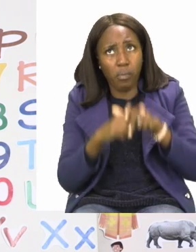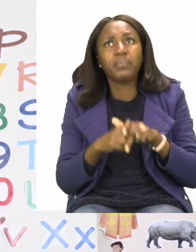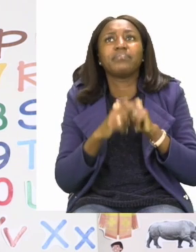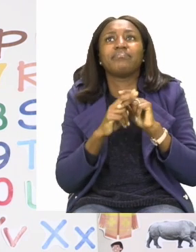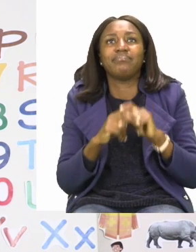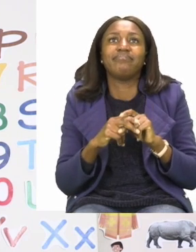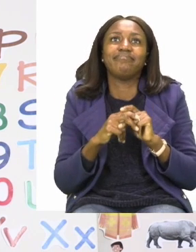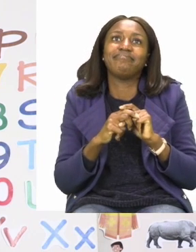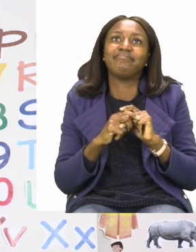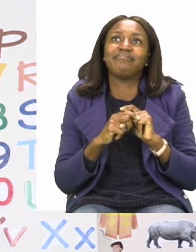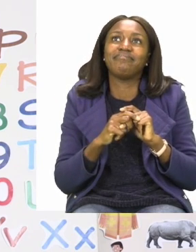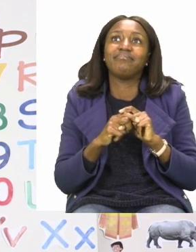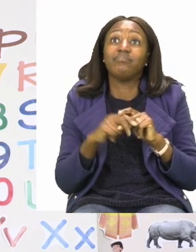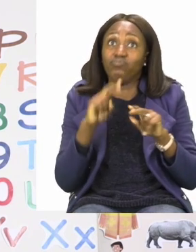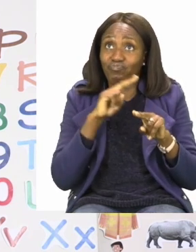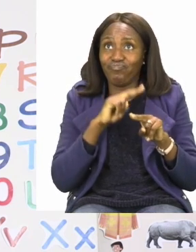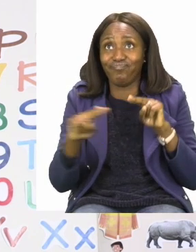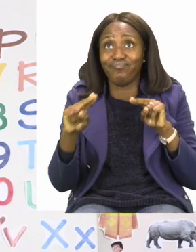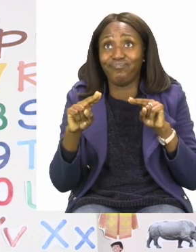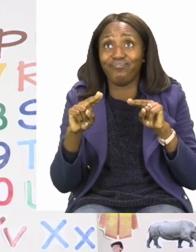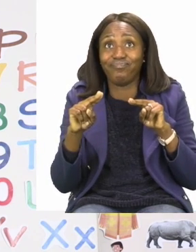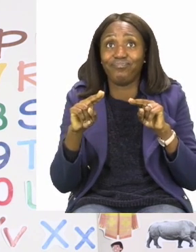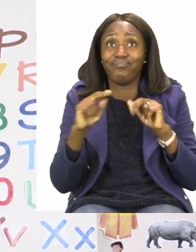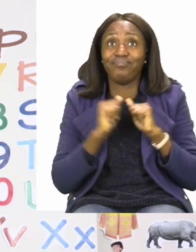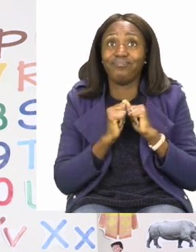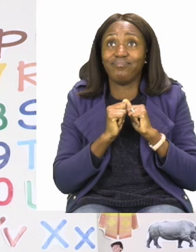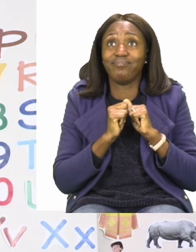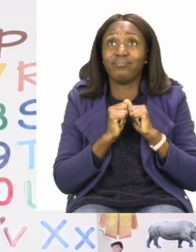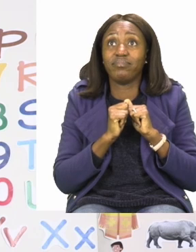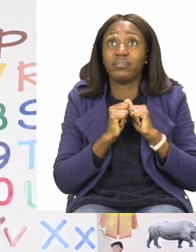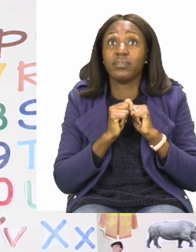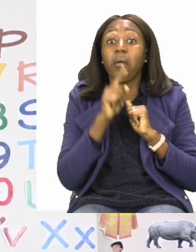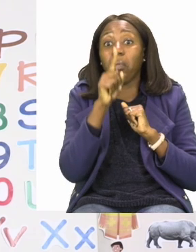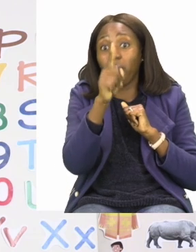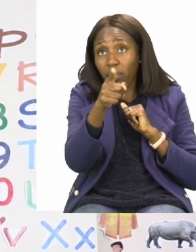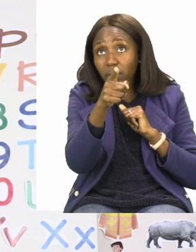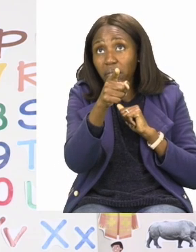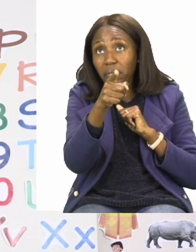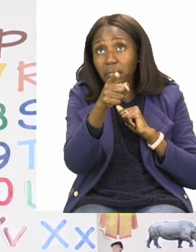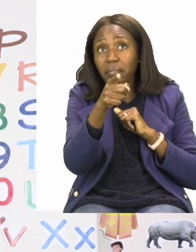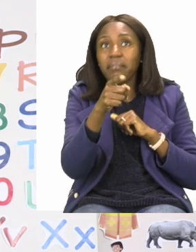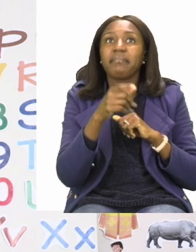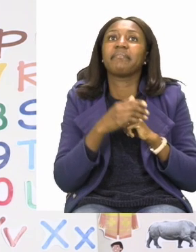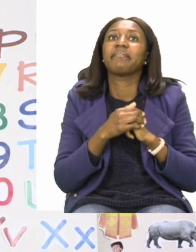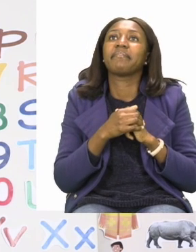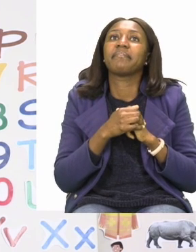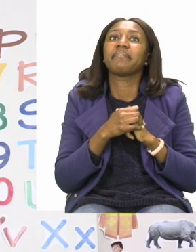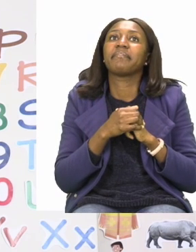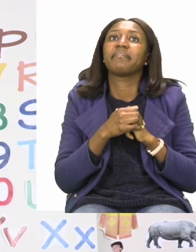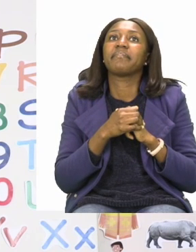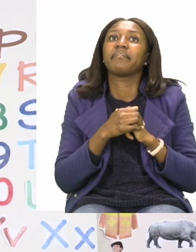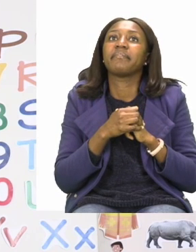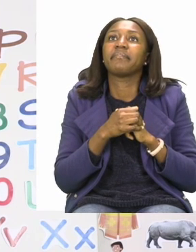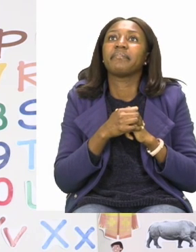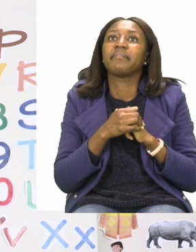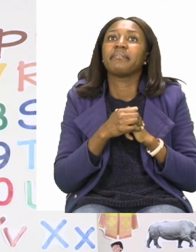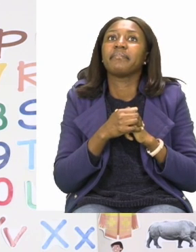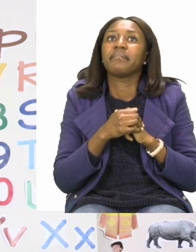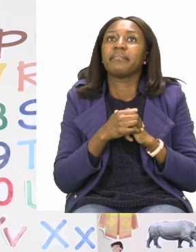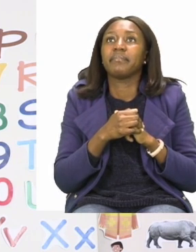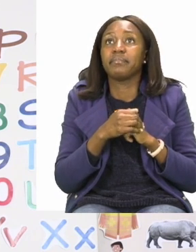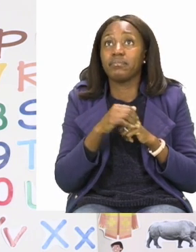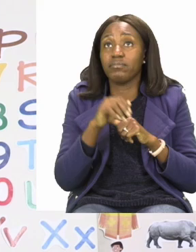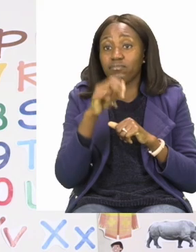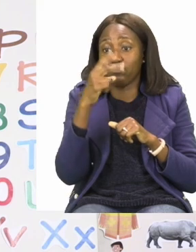We have the word soon, and then we have the word there. we use these ones in